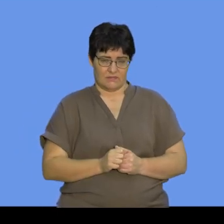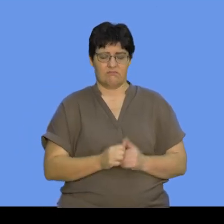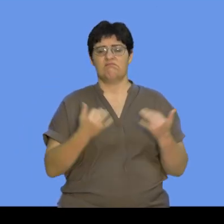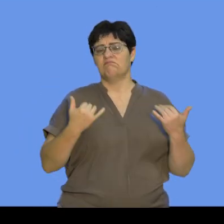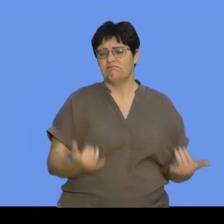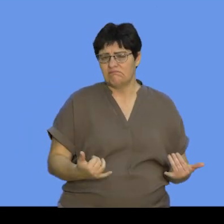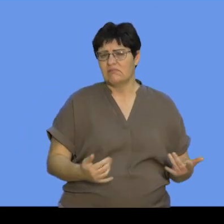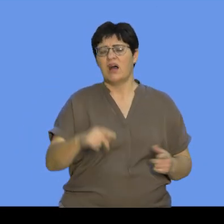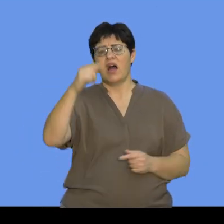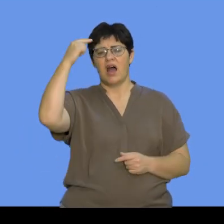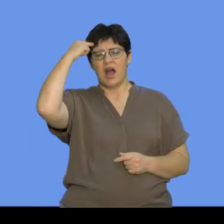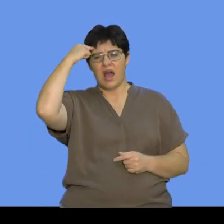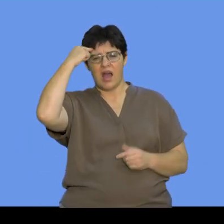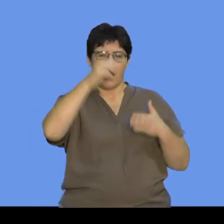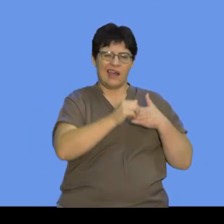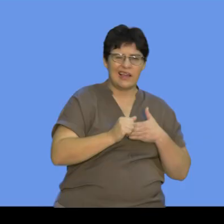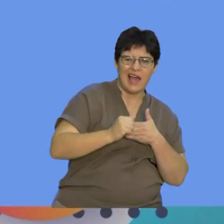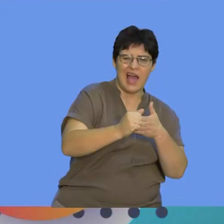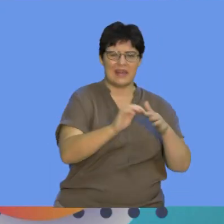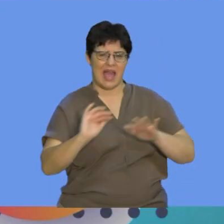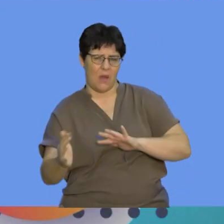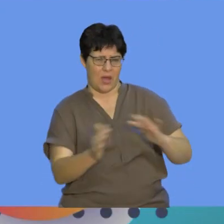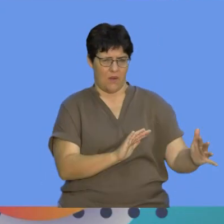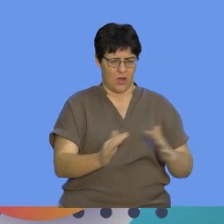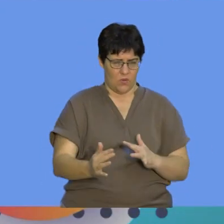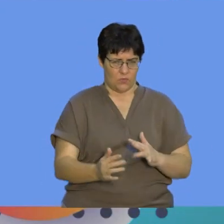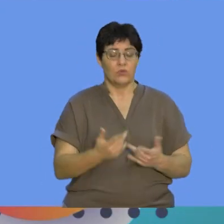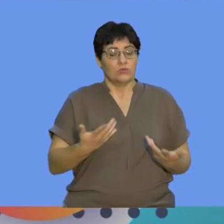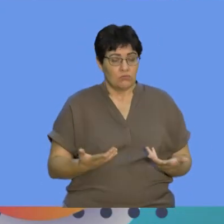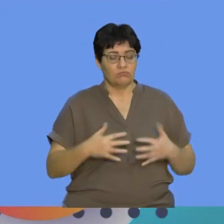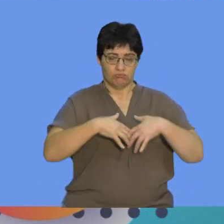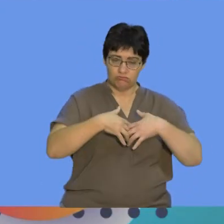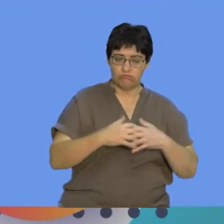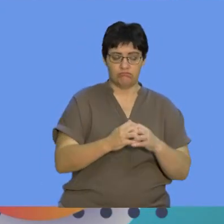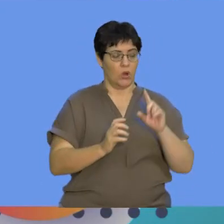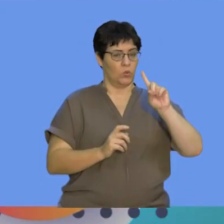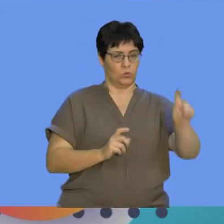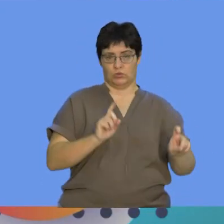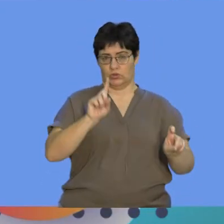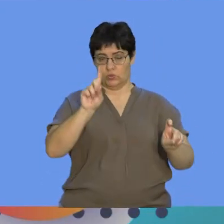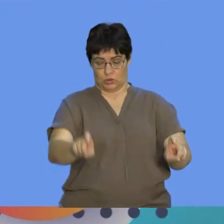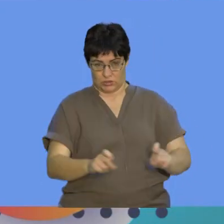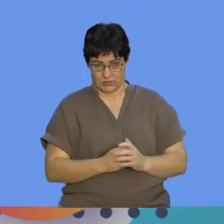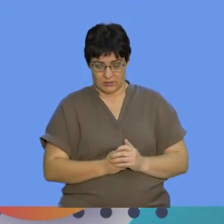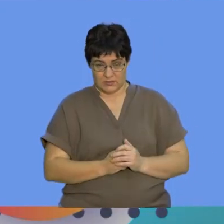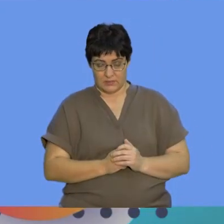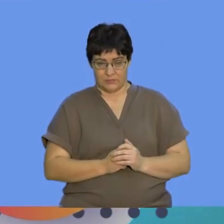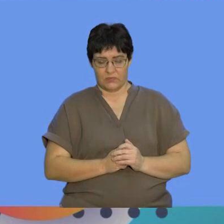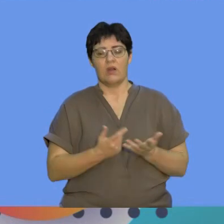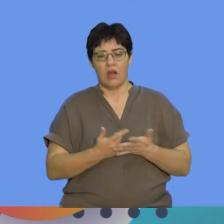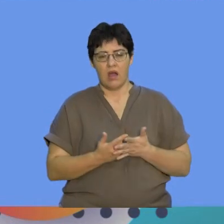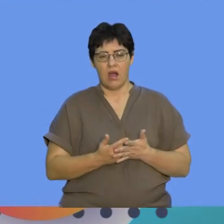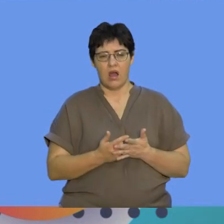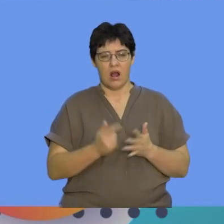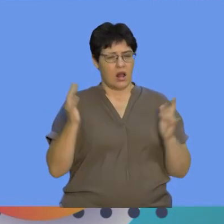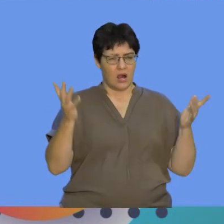is something that's going to guide us. So there are two broad questions that we would want to put out there, So by the end of this session,